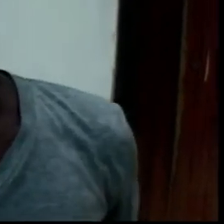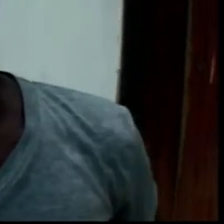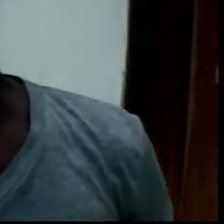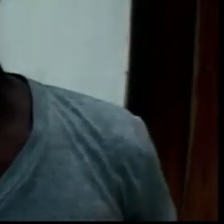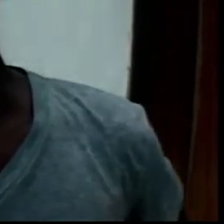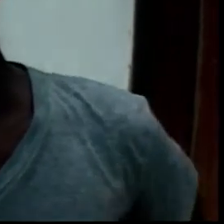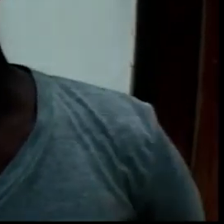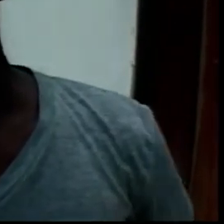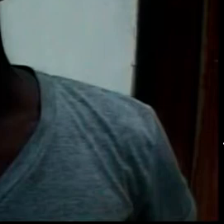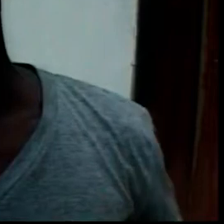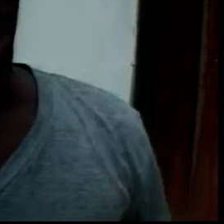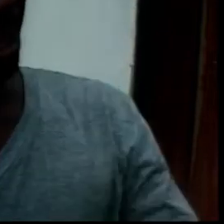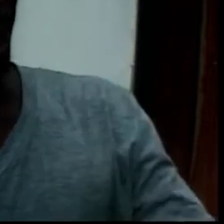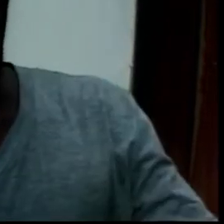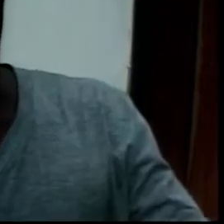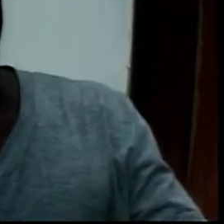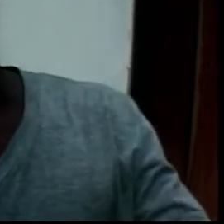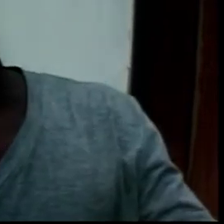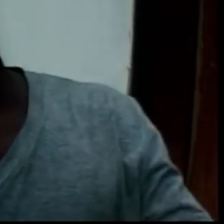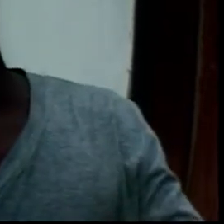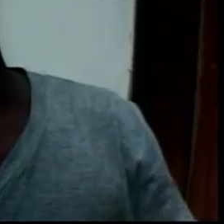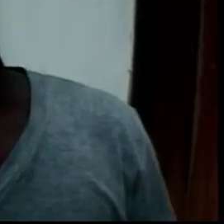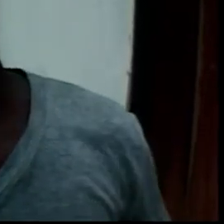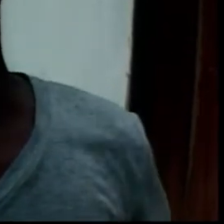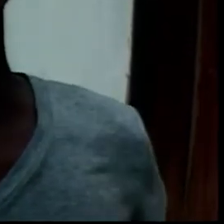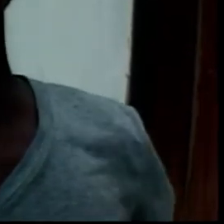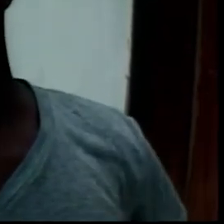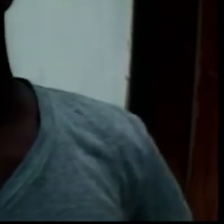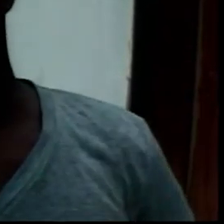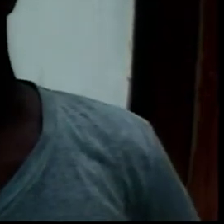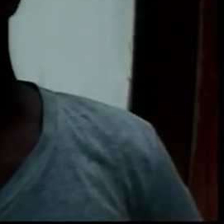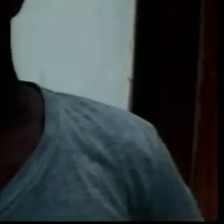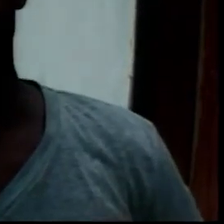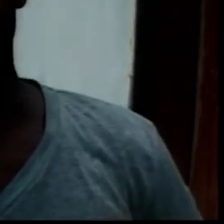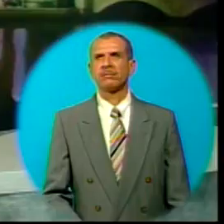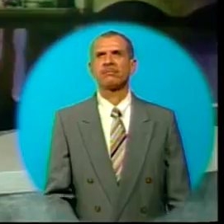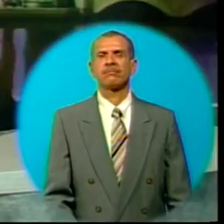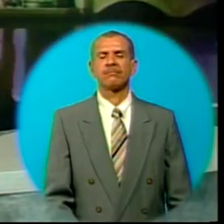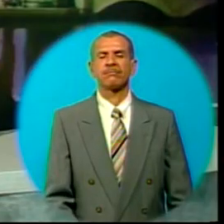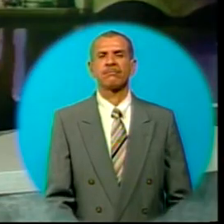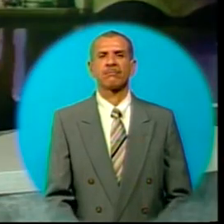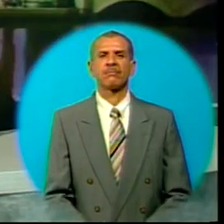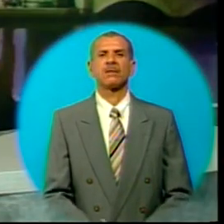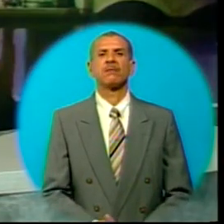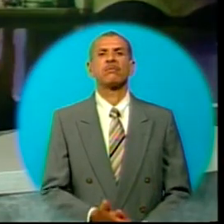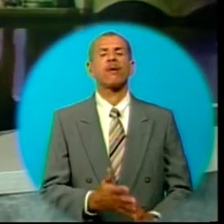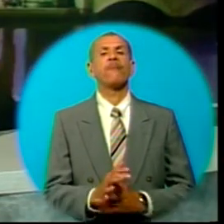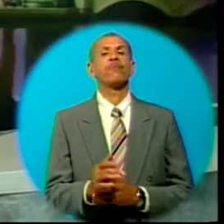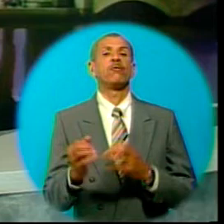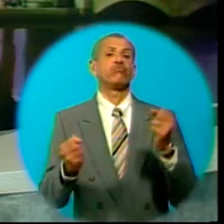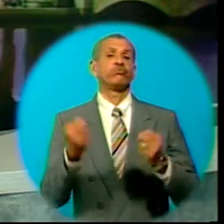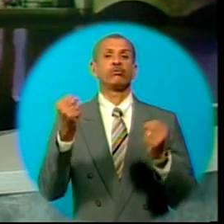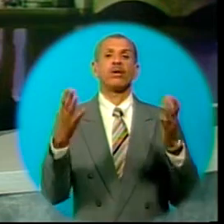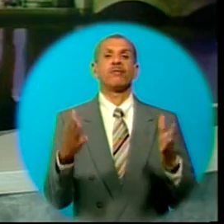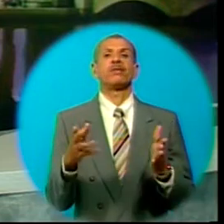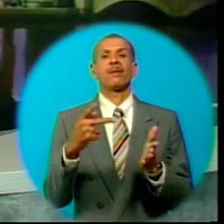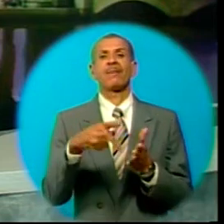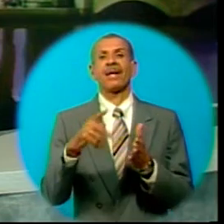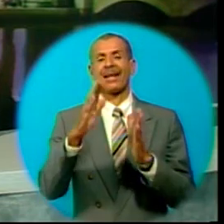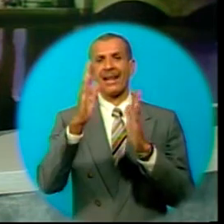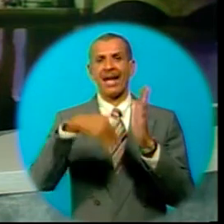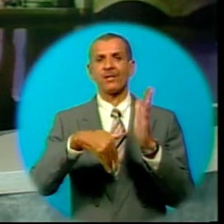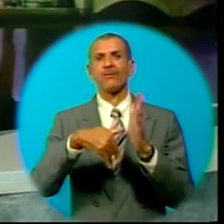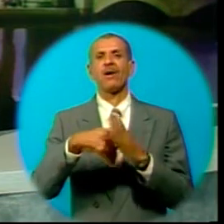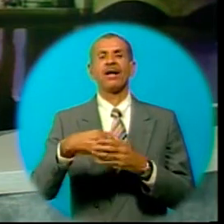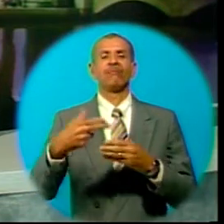bus, you could say, inside the house. Motorists are now paying less for